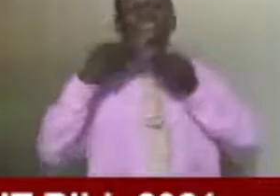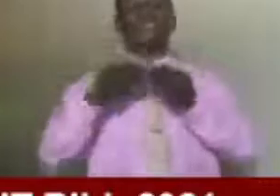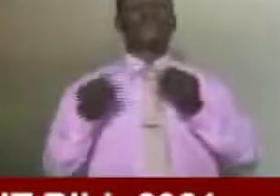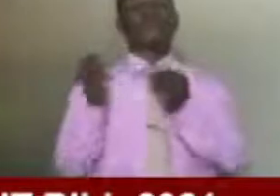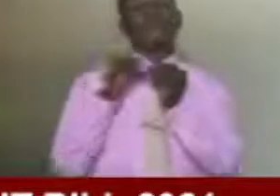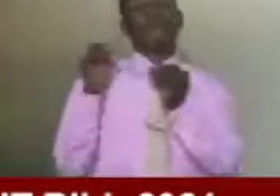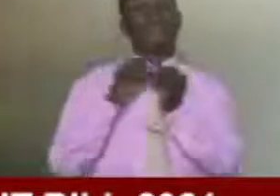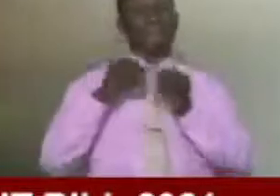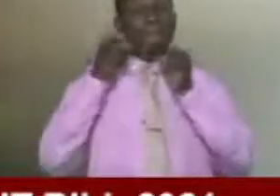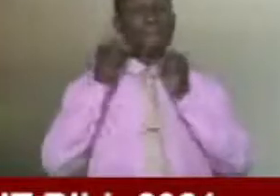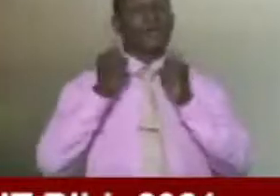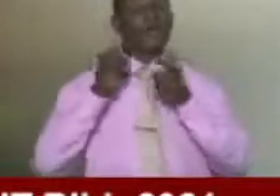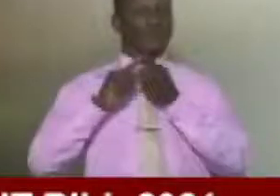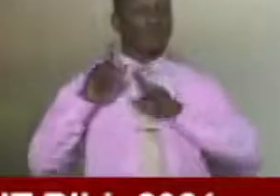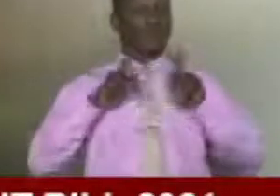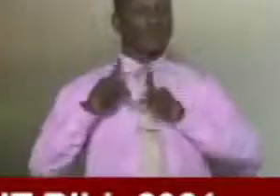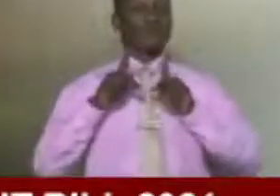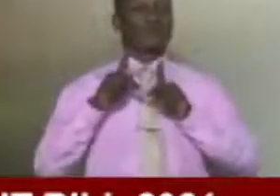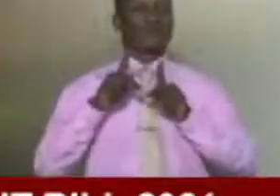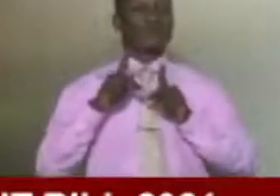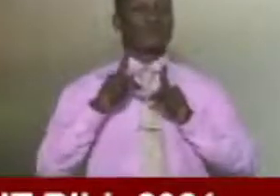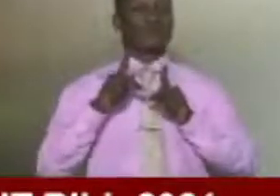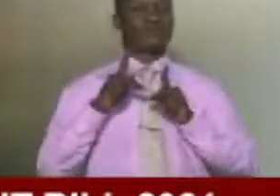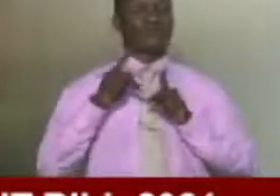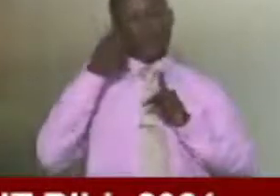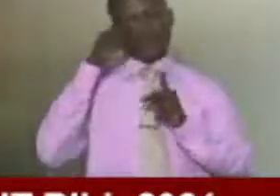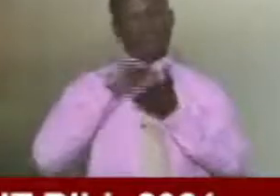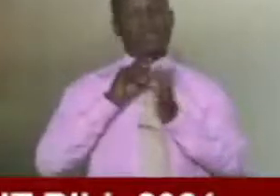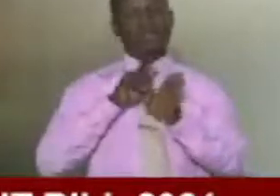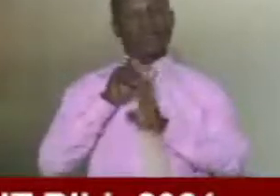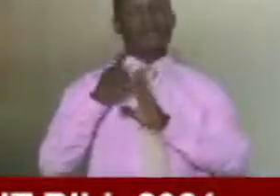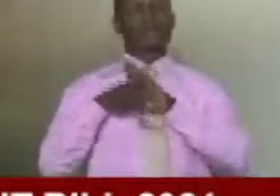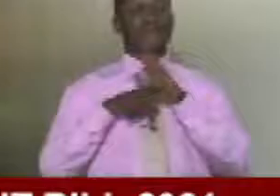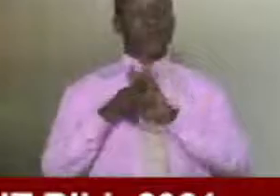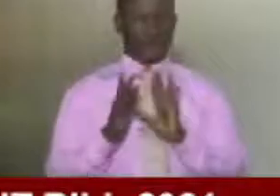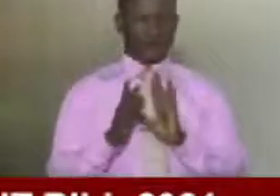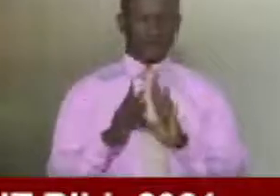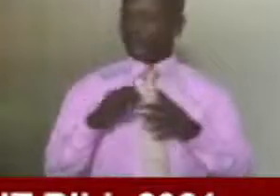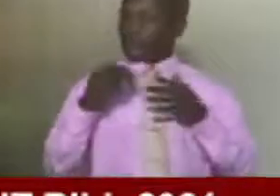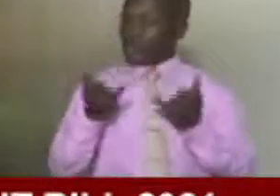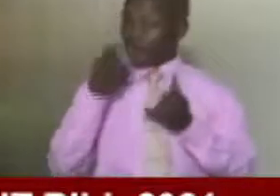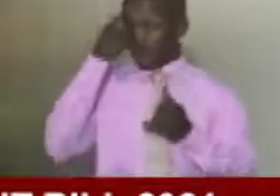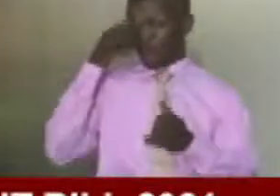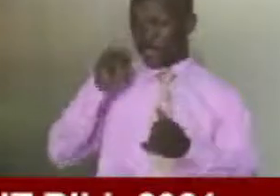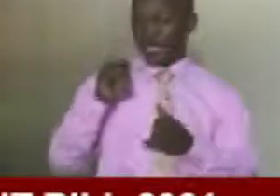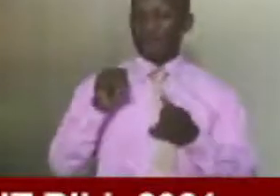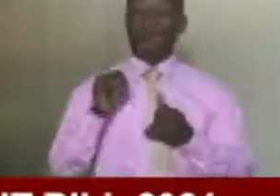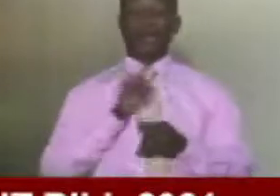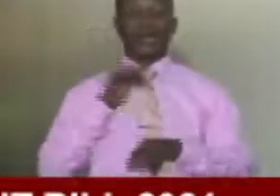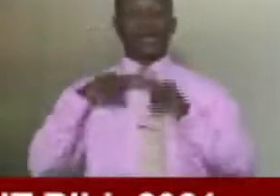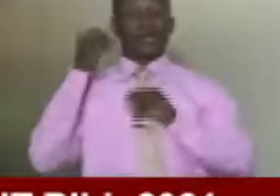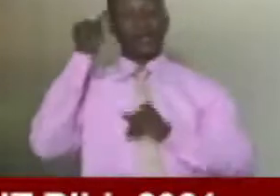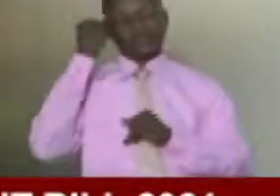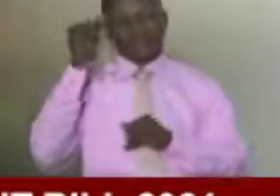against the indirect primaries, which was proposed. Now, for them, and a lot of my colleagues speak to the